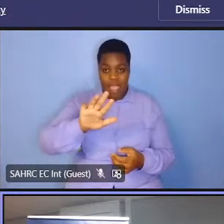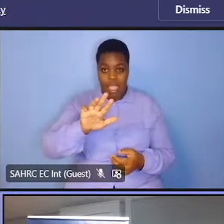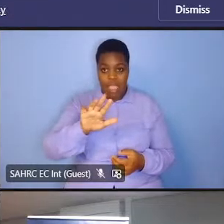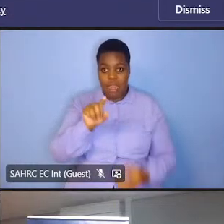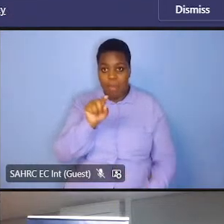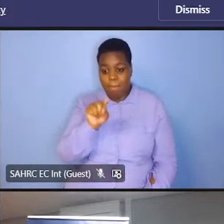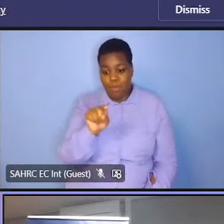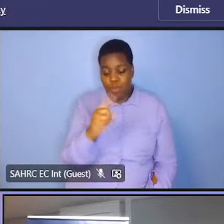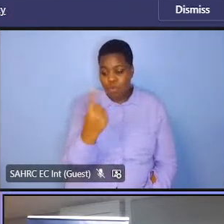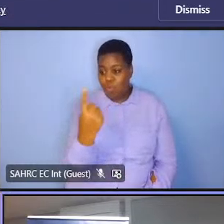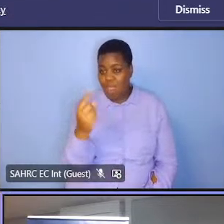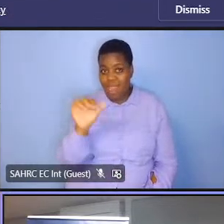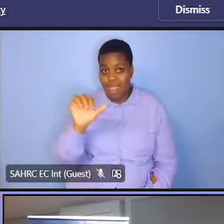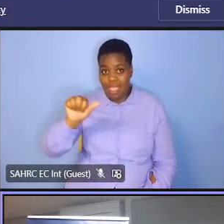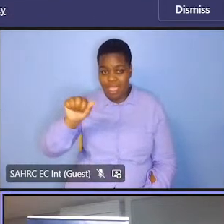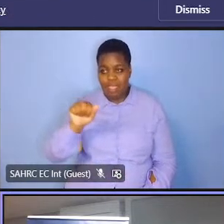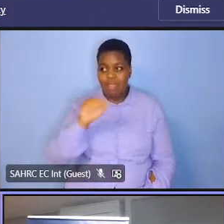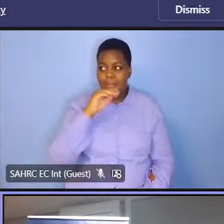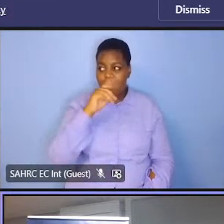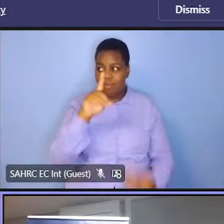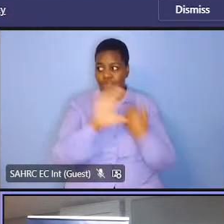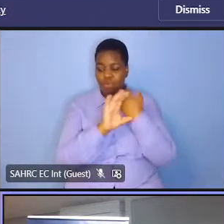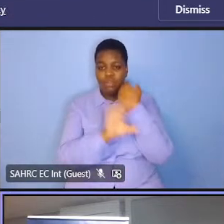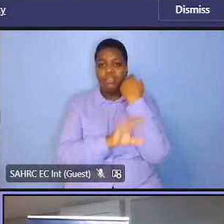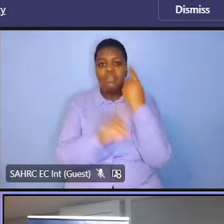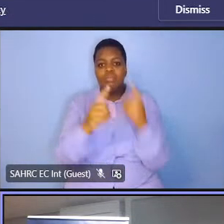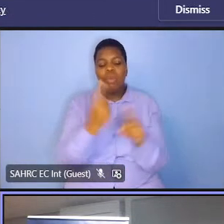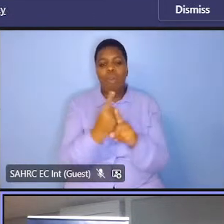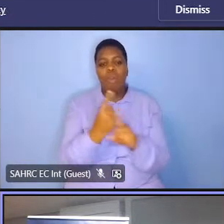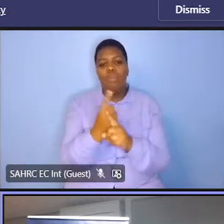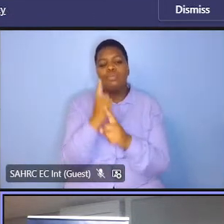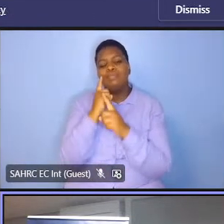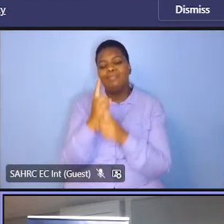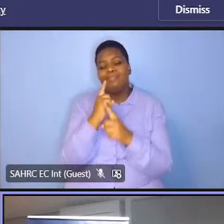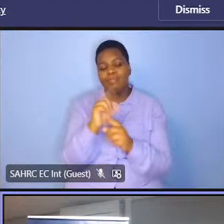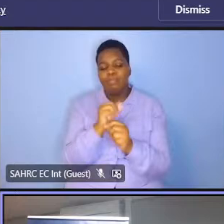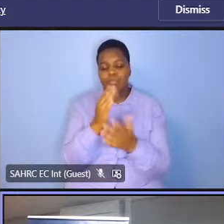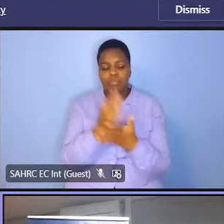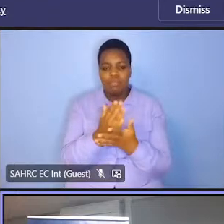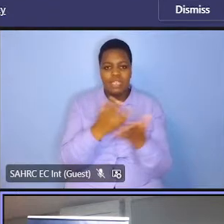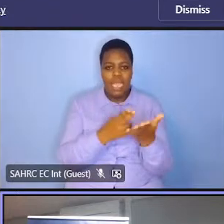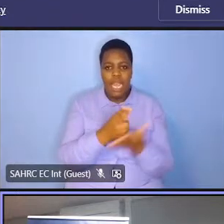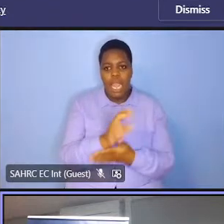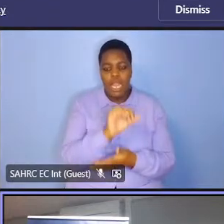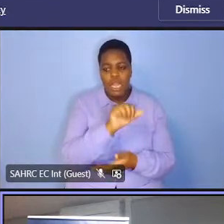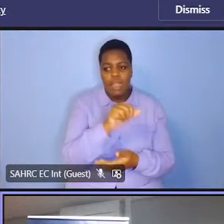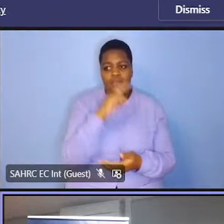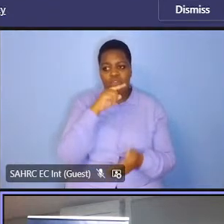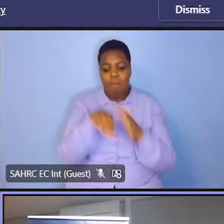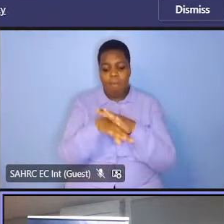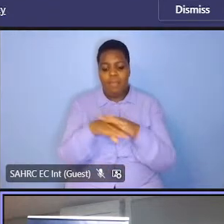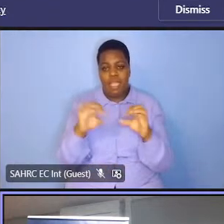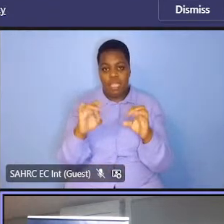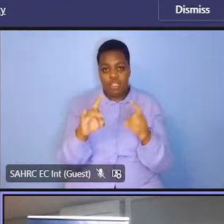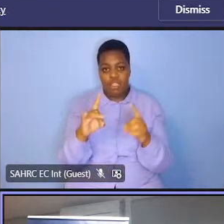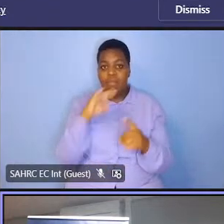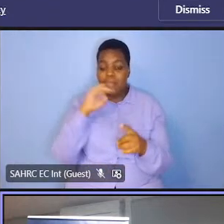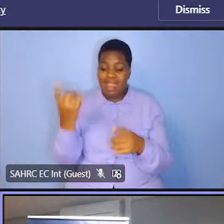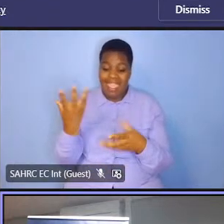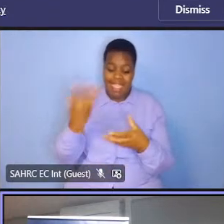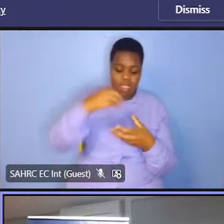29.1A of the Constitution recognizes the right of everyone to basic education,